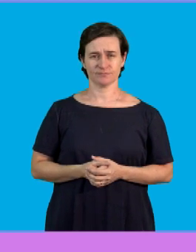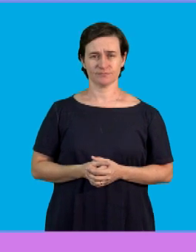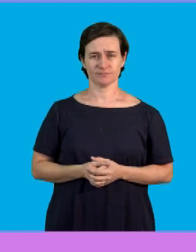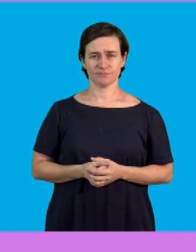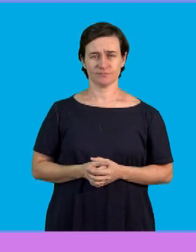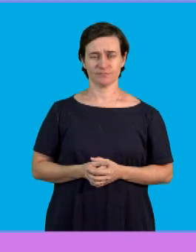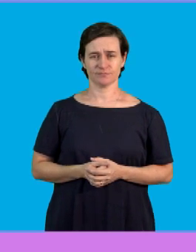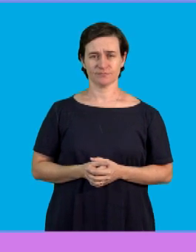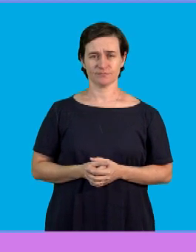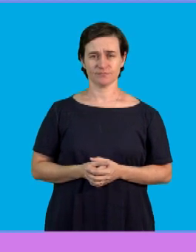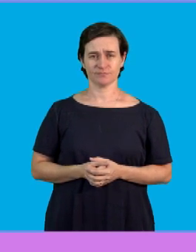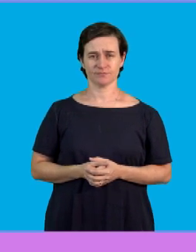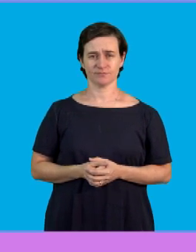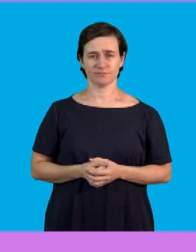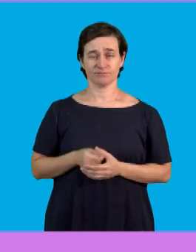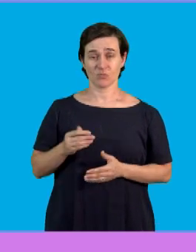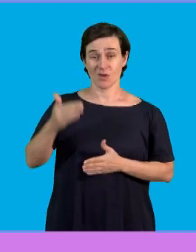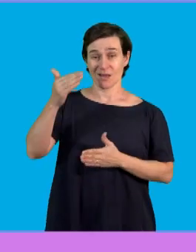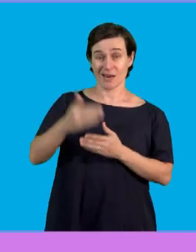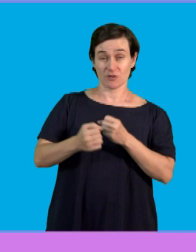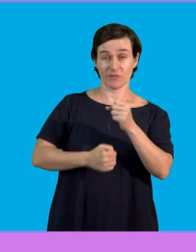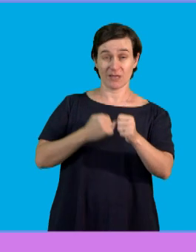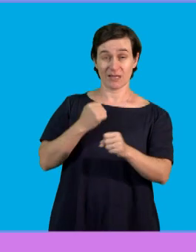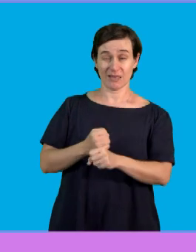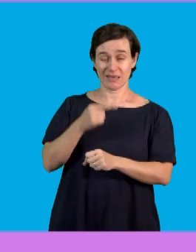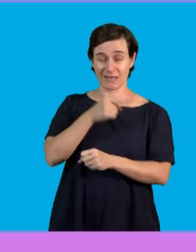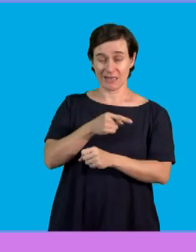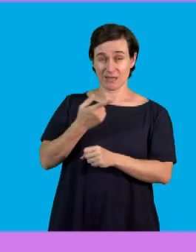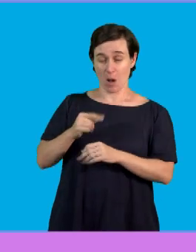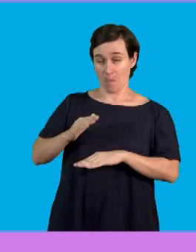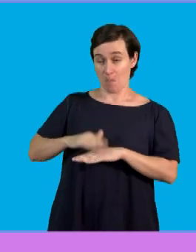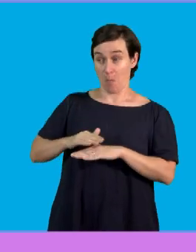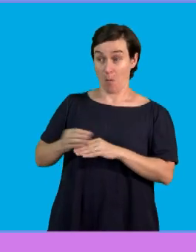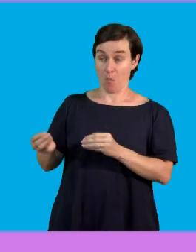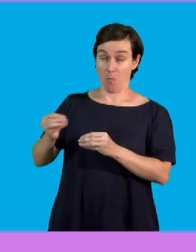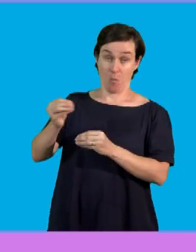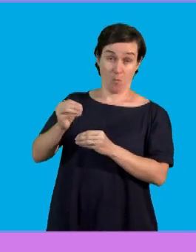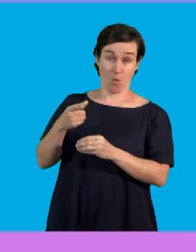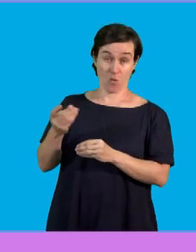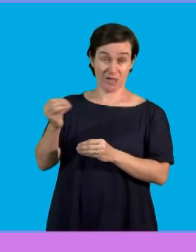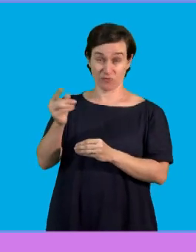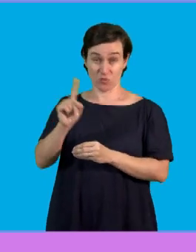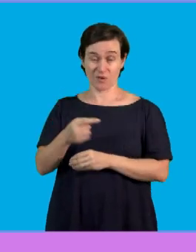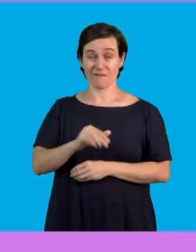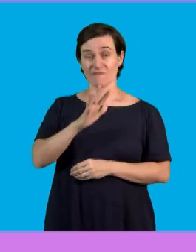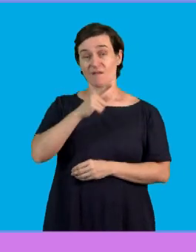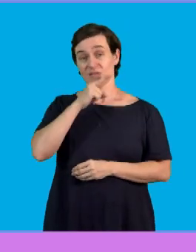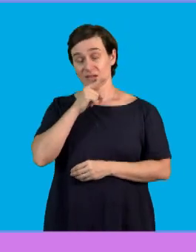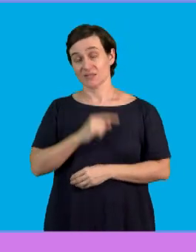this investment. So by the end of the year, you will have accumulated